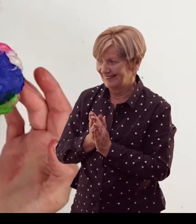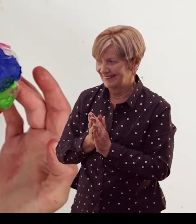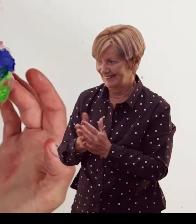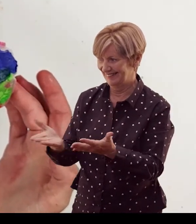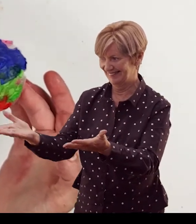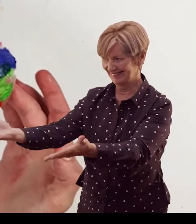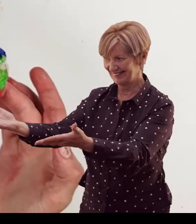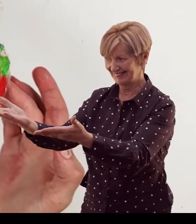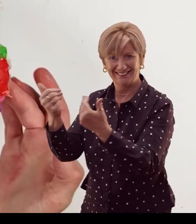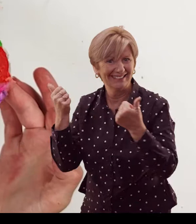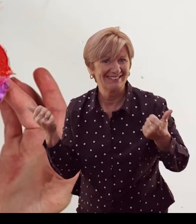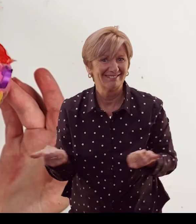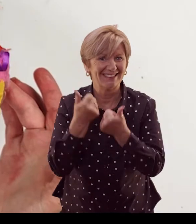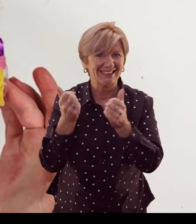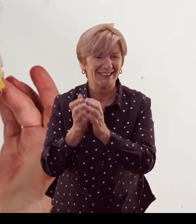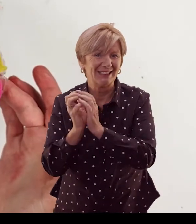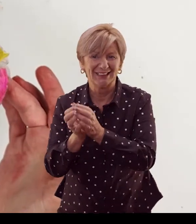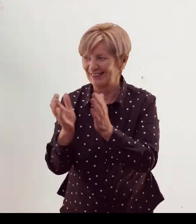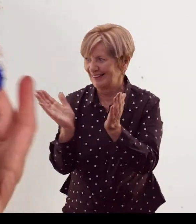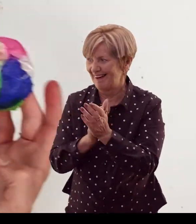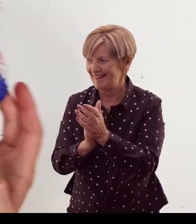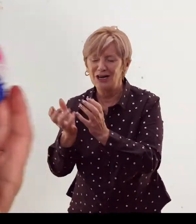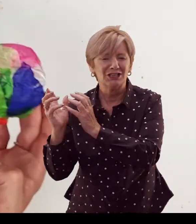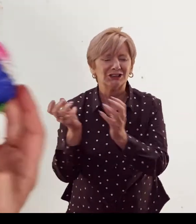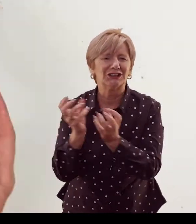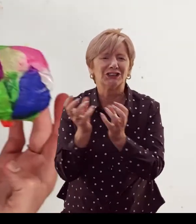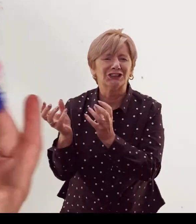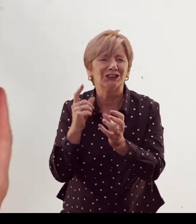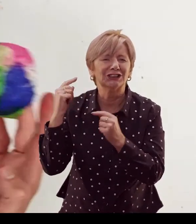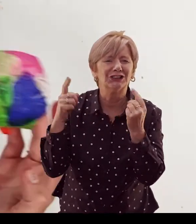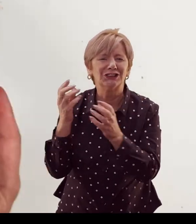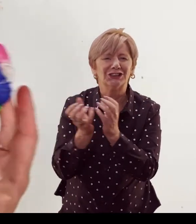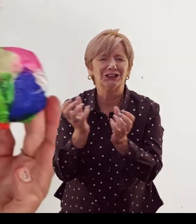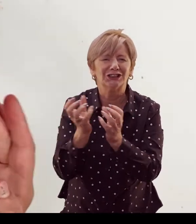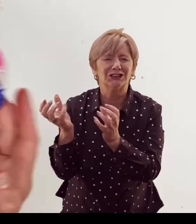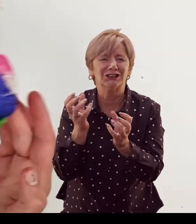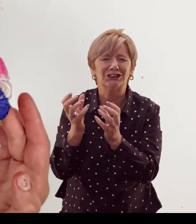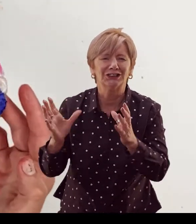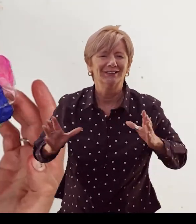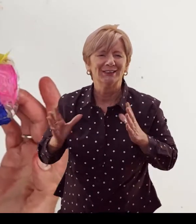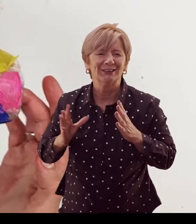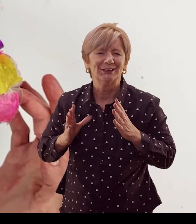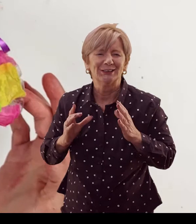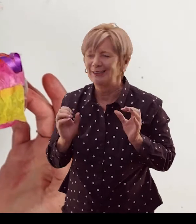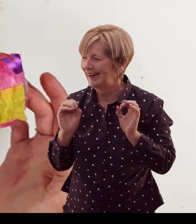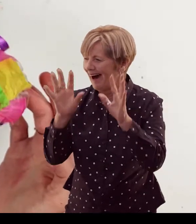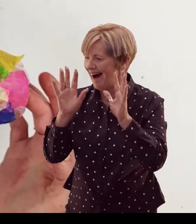And there you have it, your very own musical shaker. So let's get shaking!